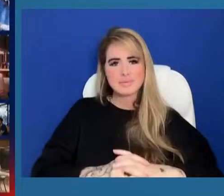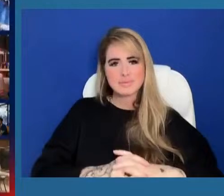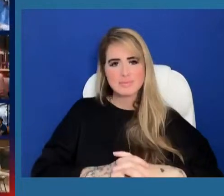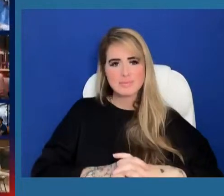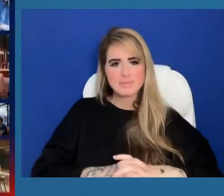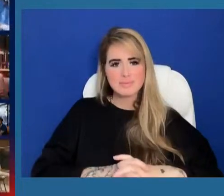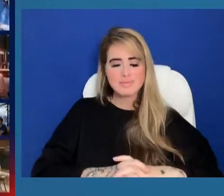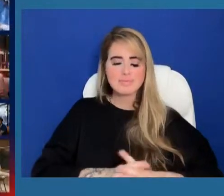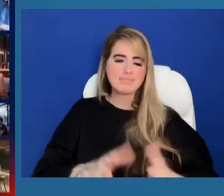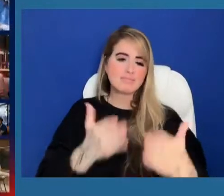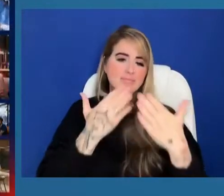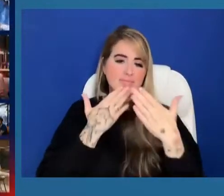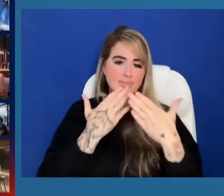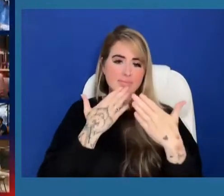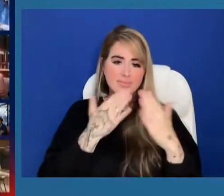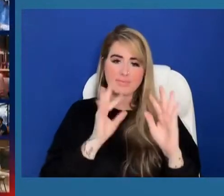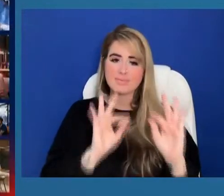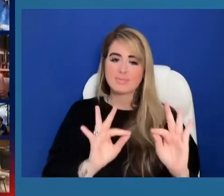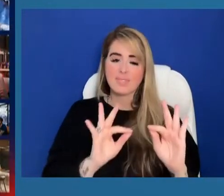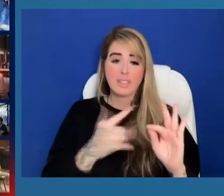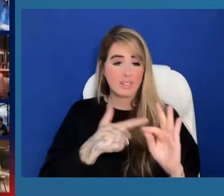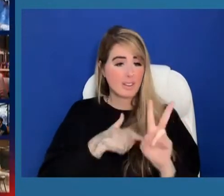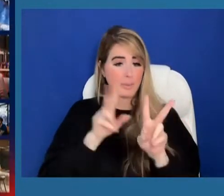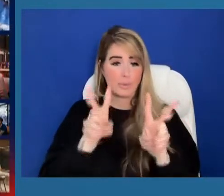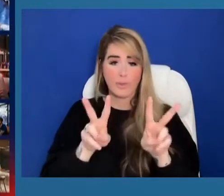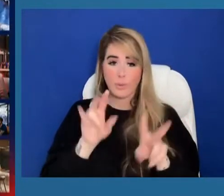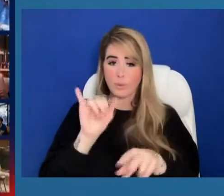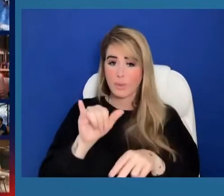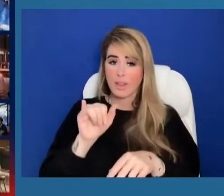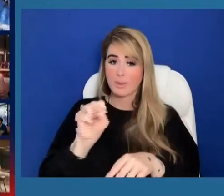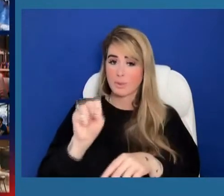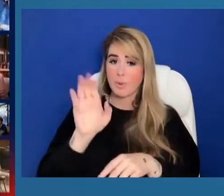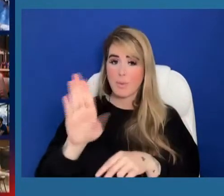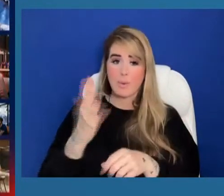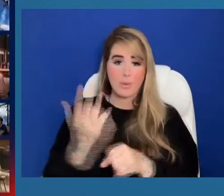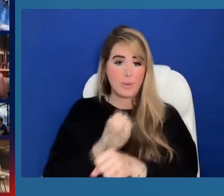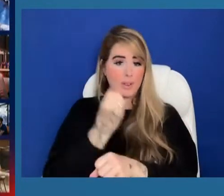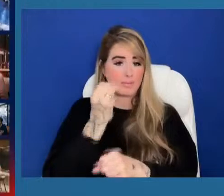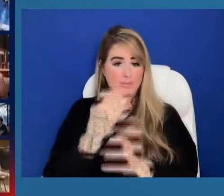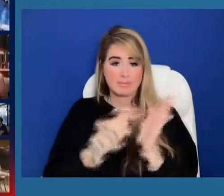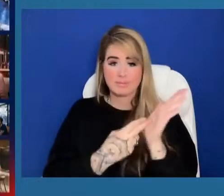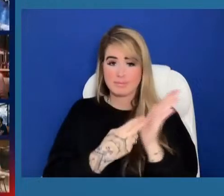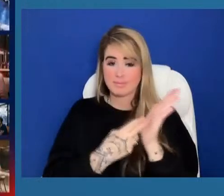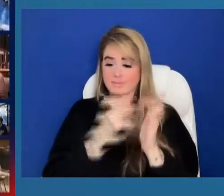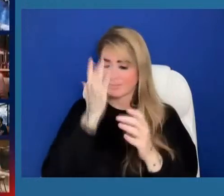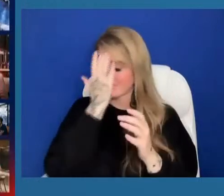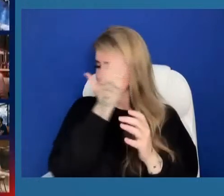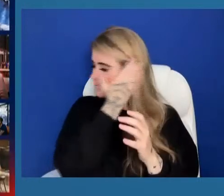Thank you, Maddie. I'm looking forward to that Super Bowl win, tell you the truth.